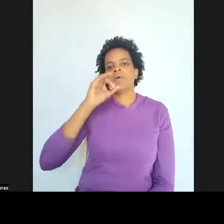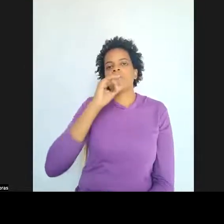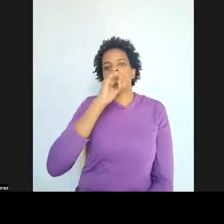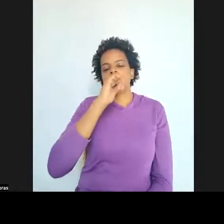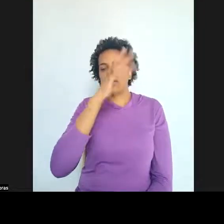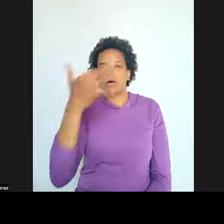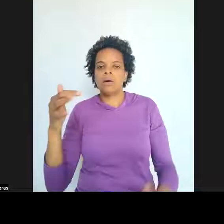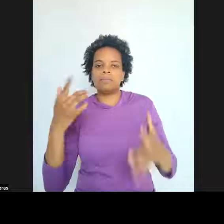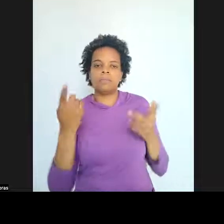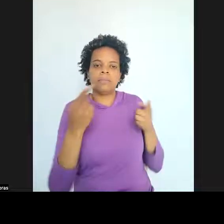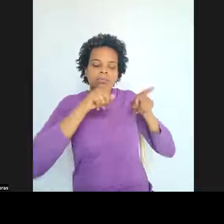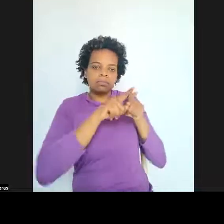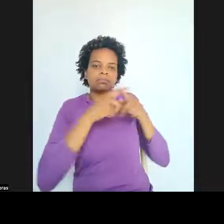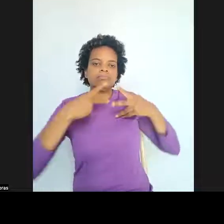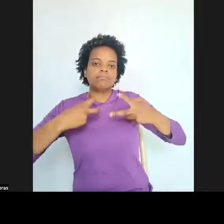Petrobras